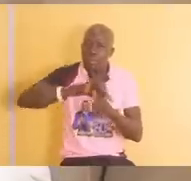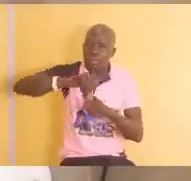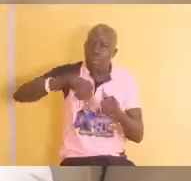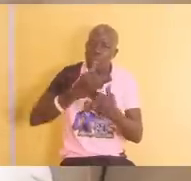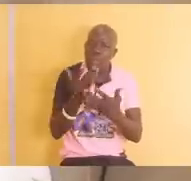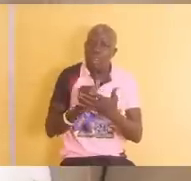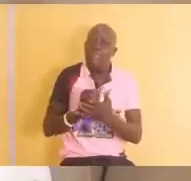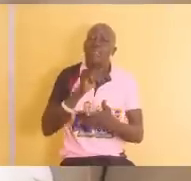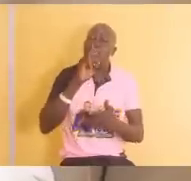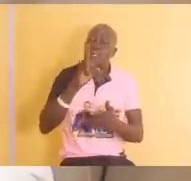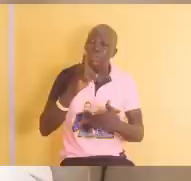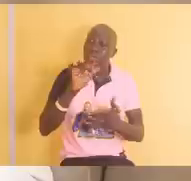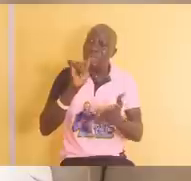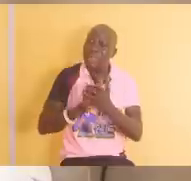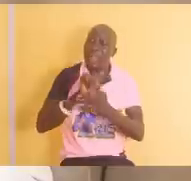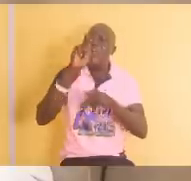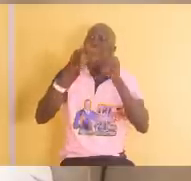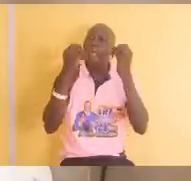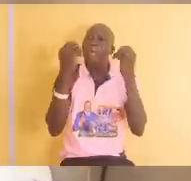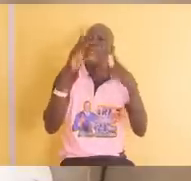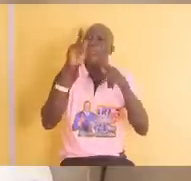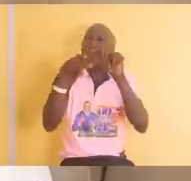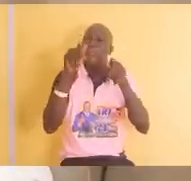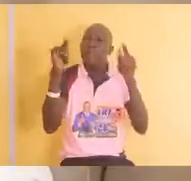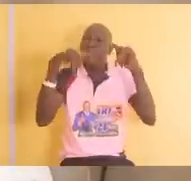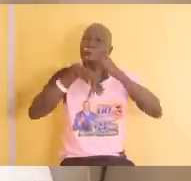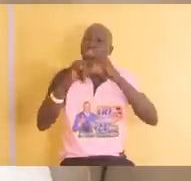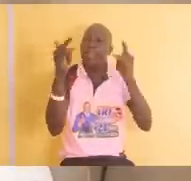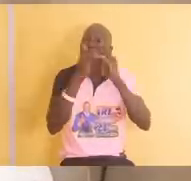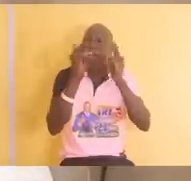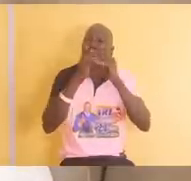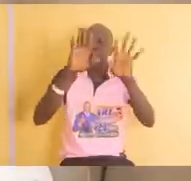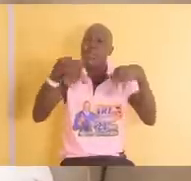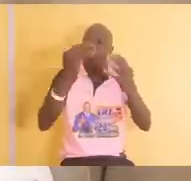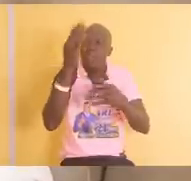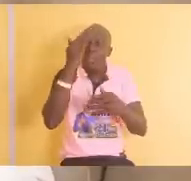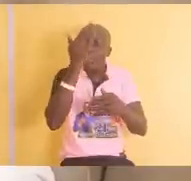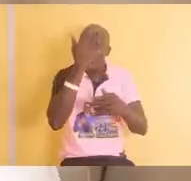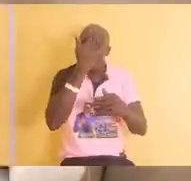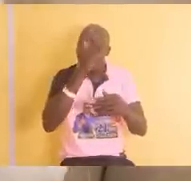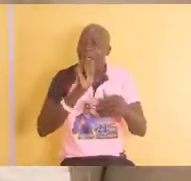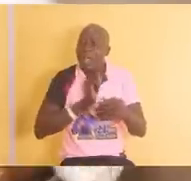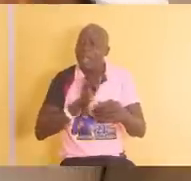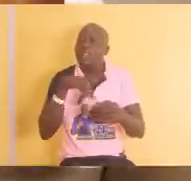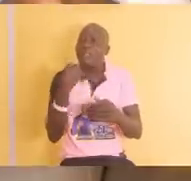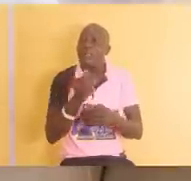that. Say, oh, the turn and the book boy, your top one, the camp, the back of the mountain. This is that you give everybody that is in camp. Most of